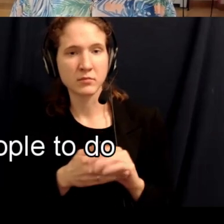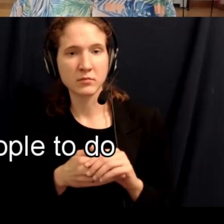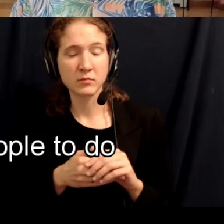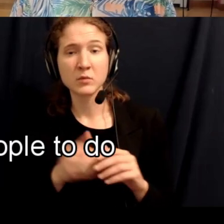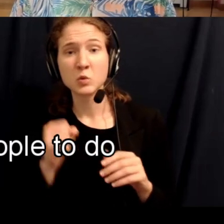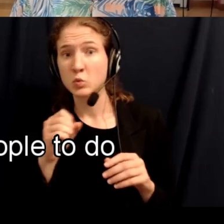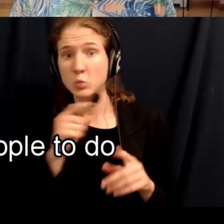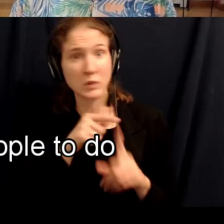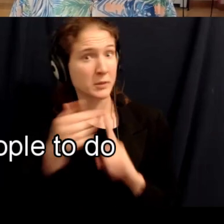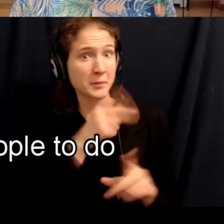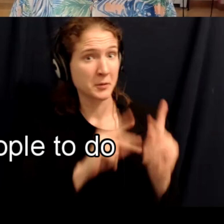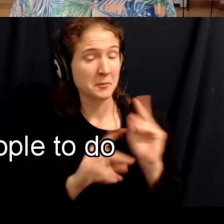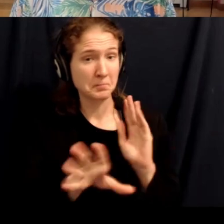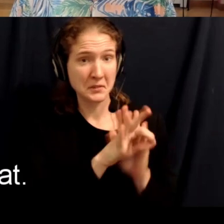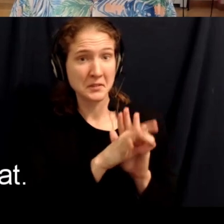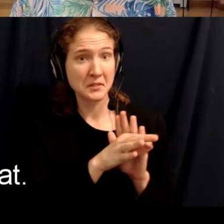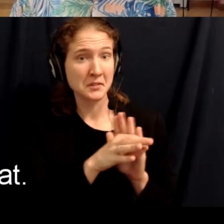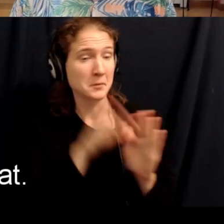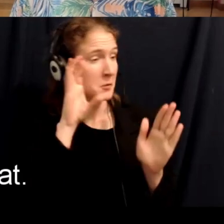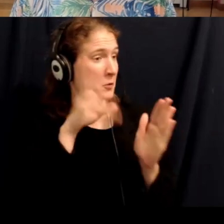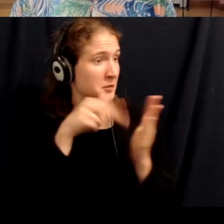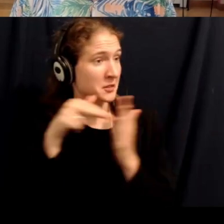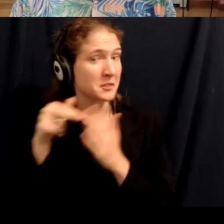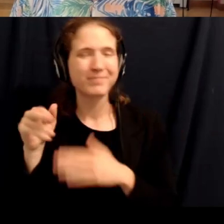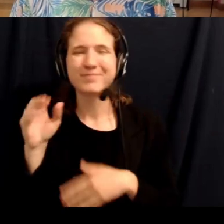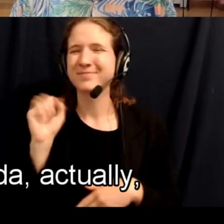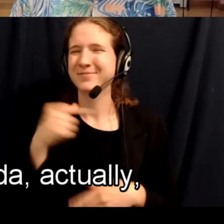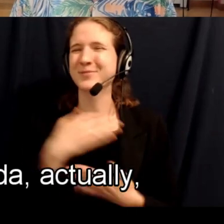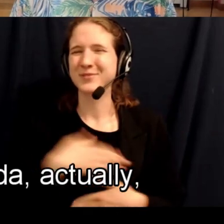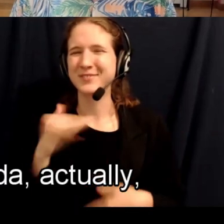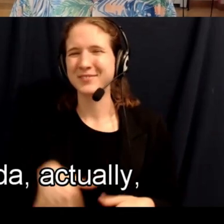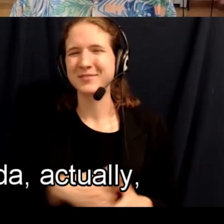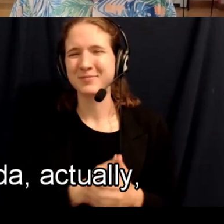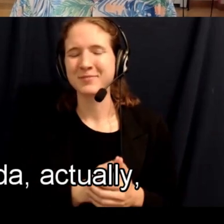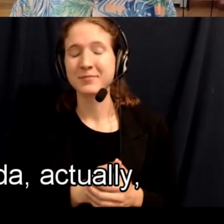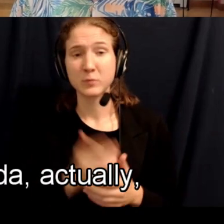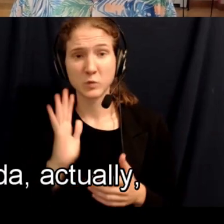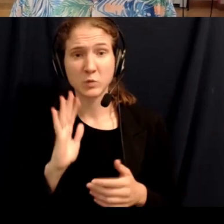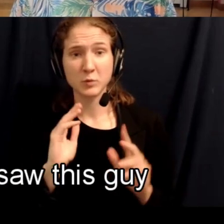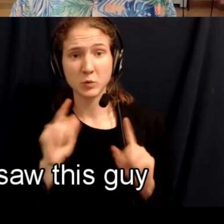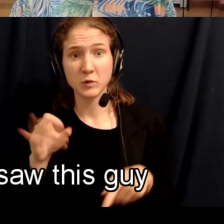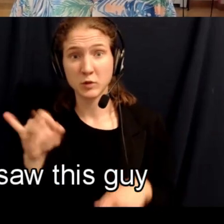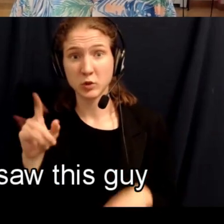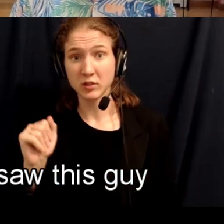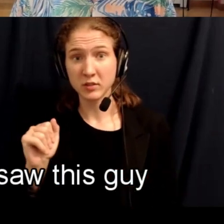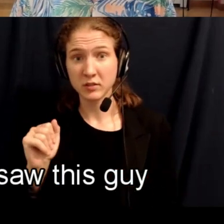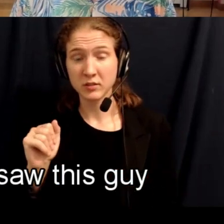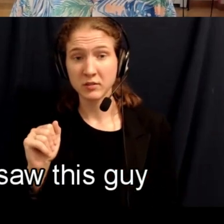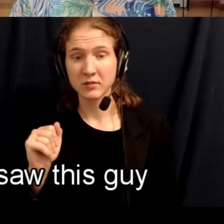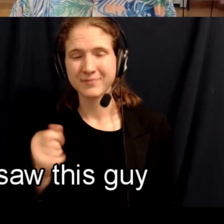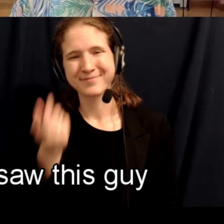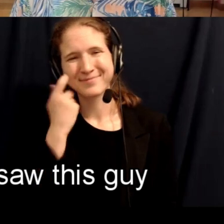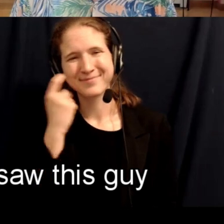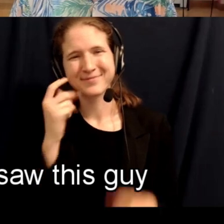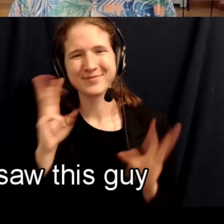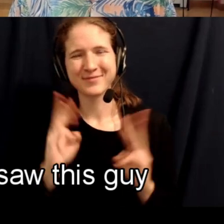random people to do I portraits. do like doing that. I do like I when I was down in Florida, actually down in this past